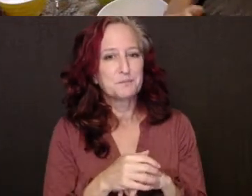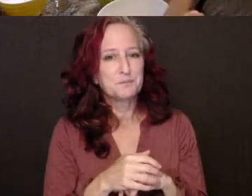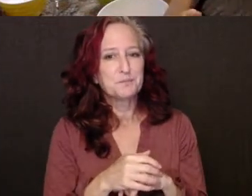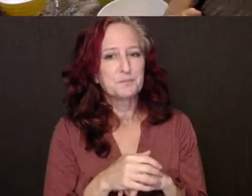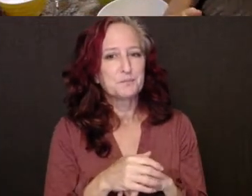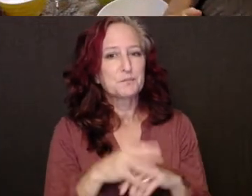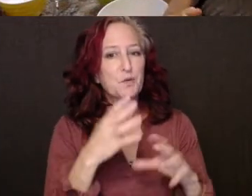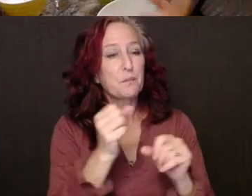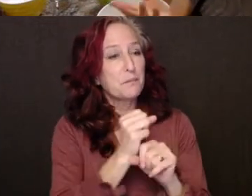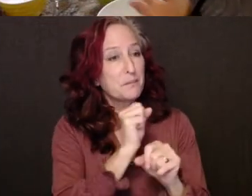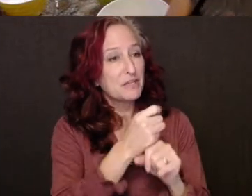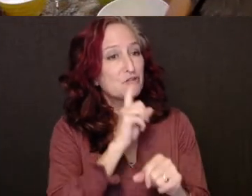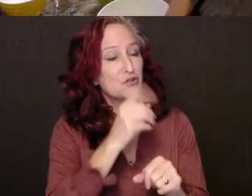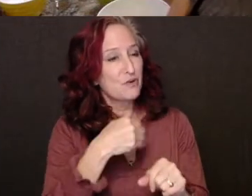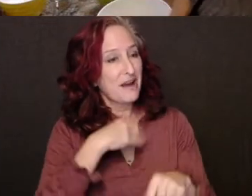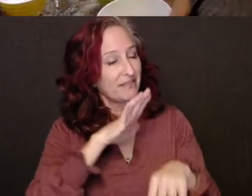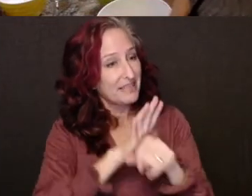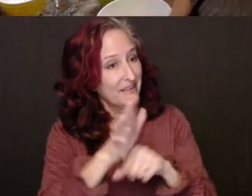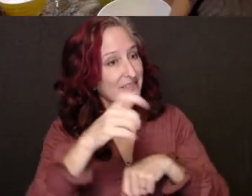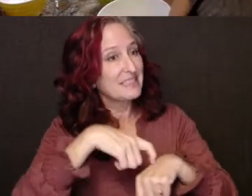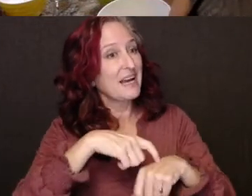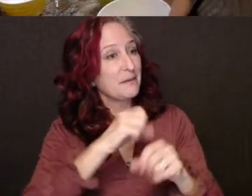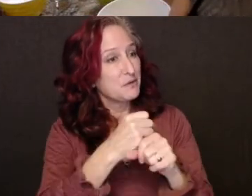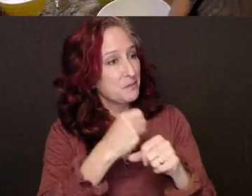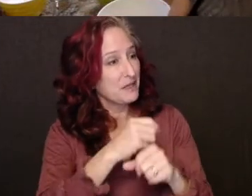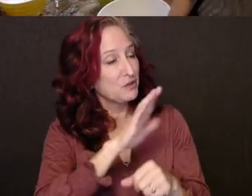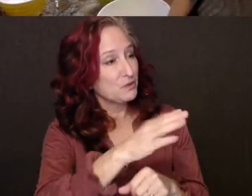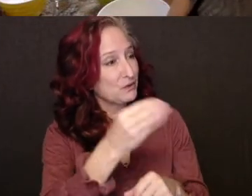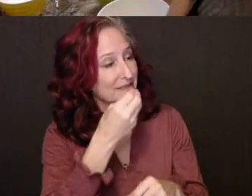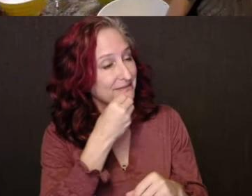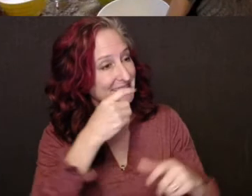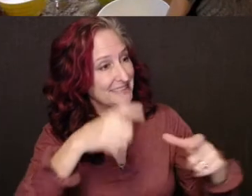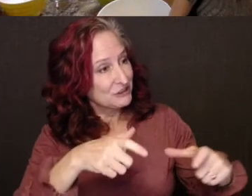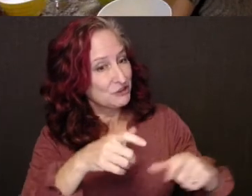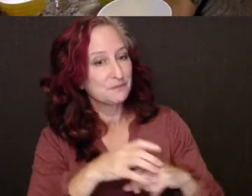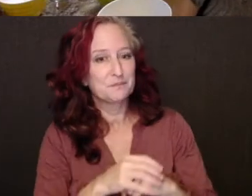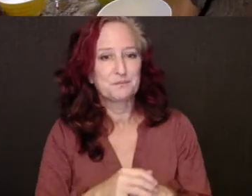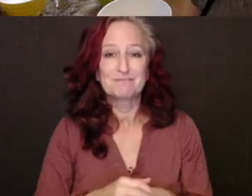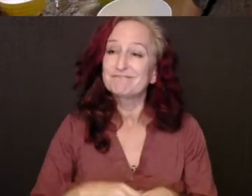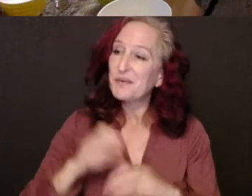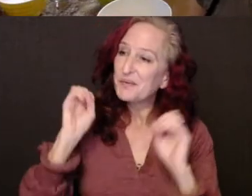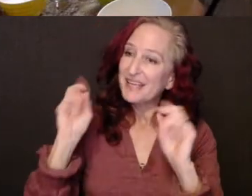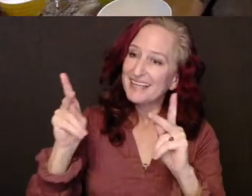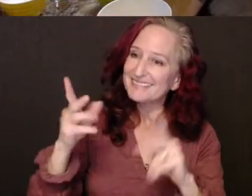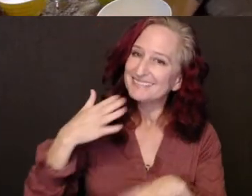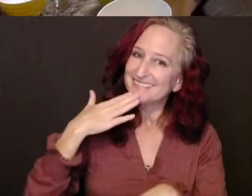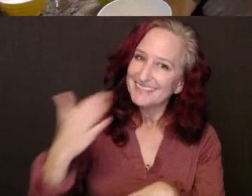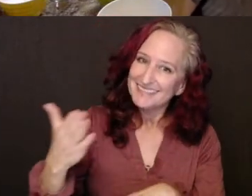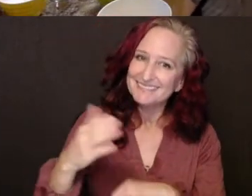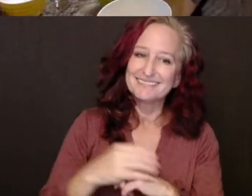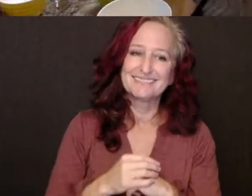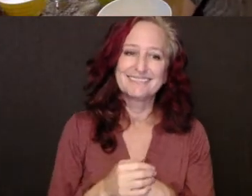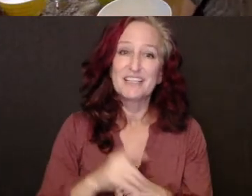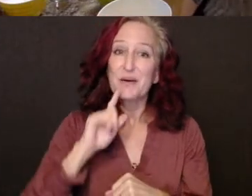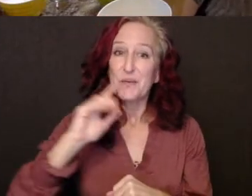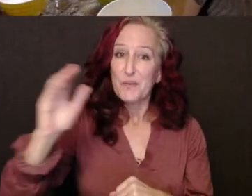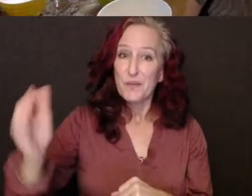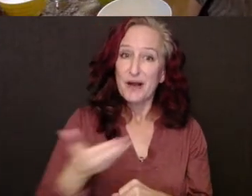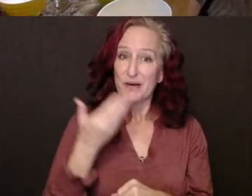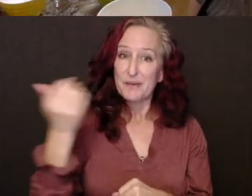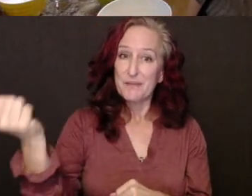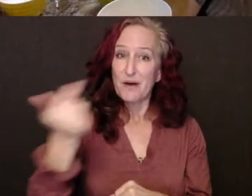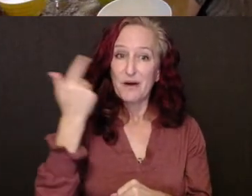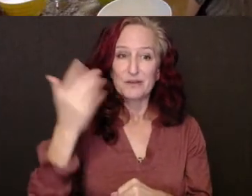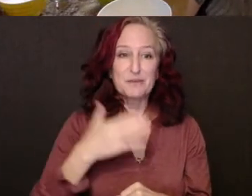wasn't available when I first started. So it's exciting times. Well, I'll let you get started. I'll probably ask you